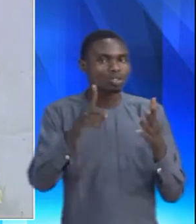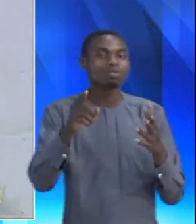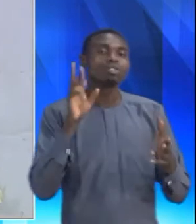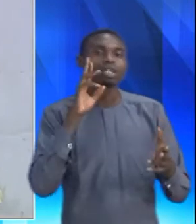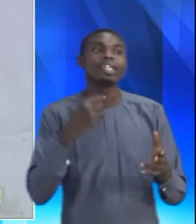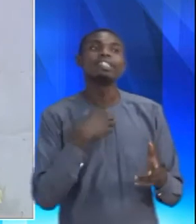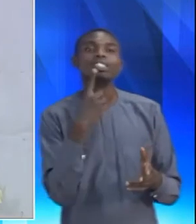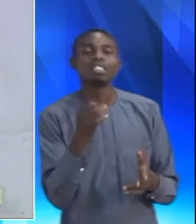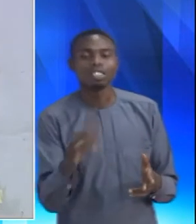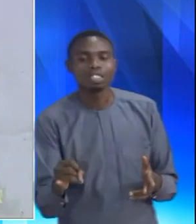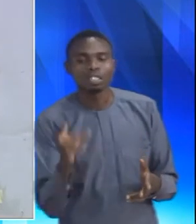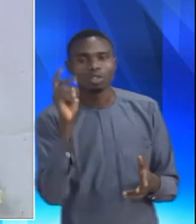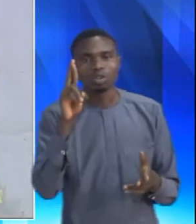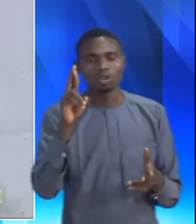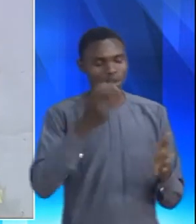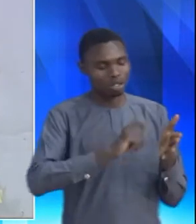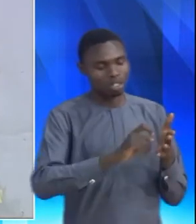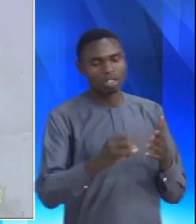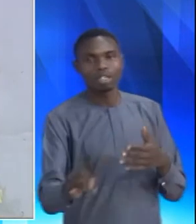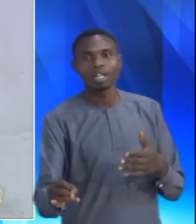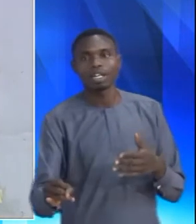Number 6 is item 6 is what?